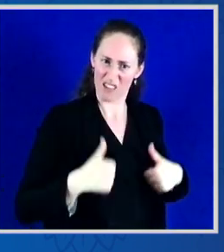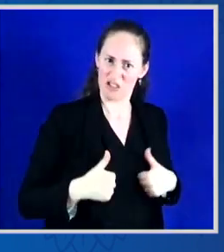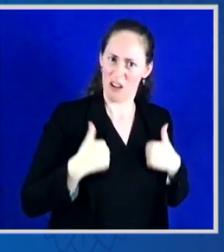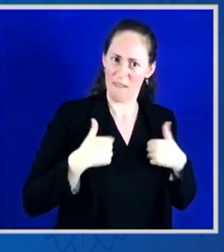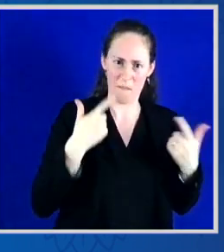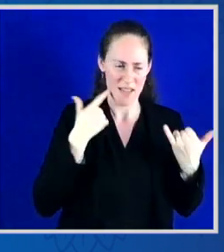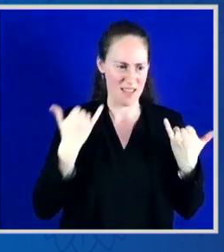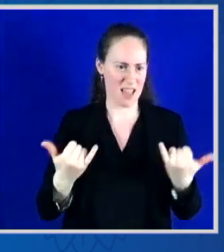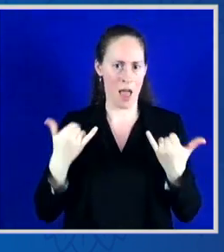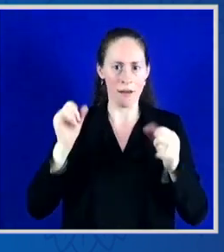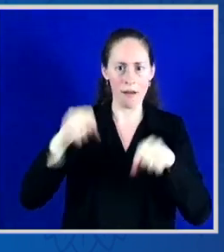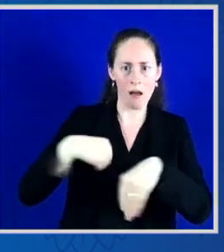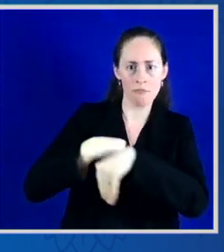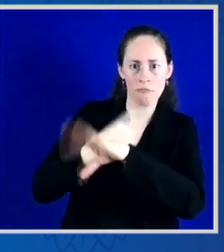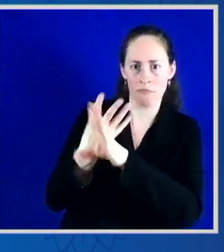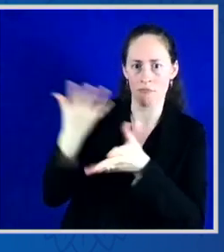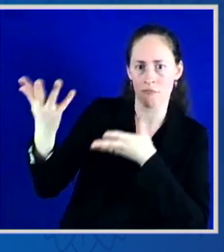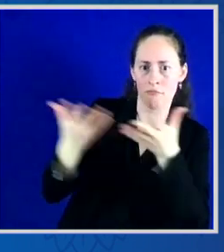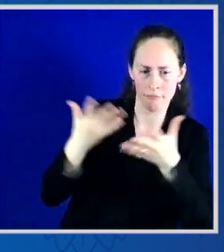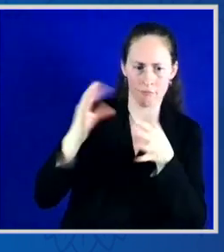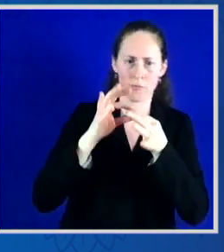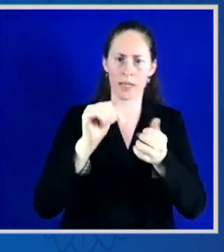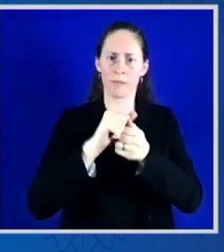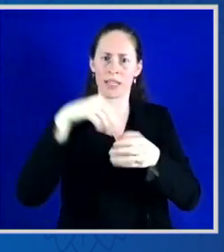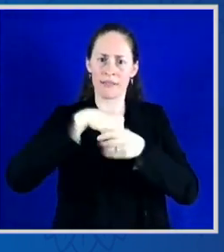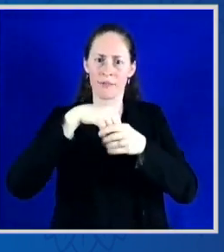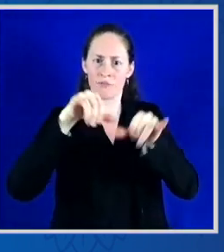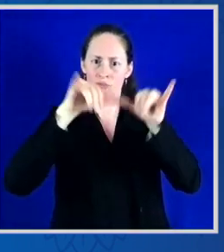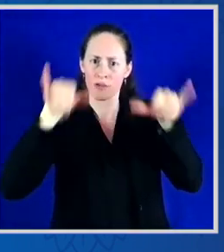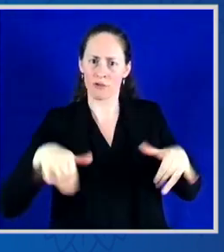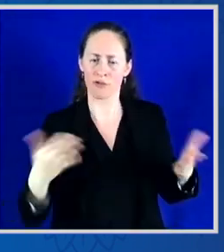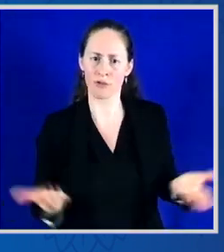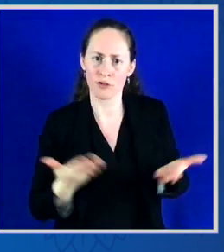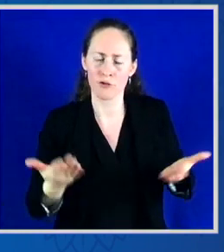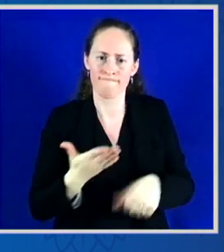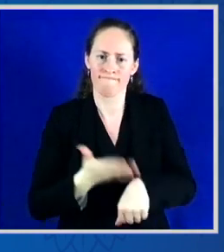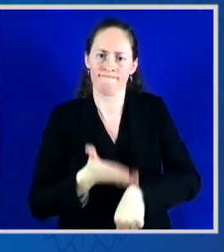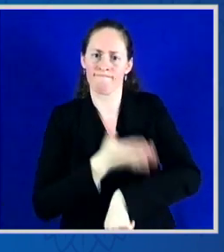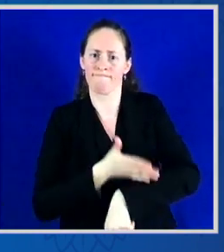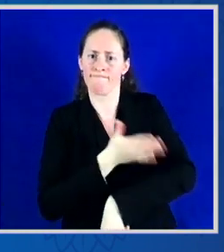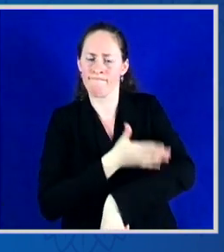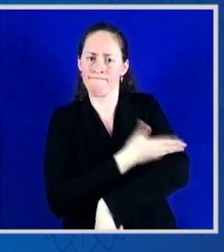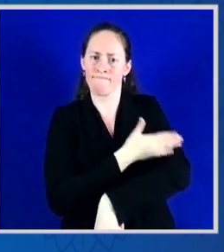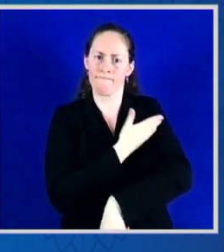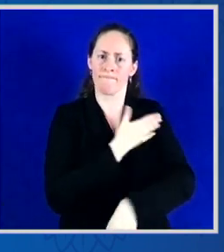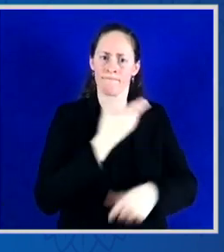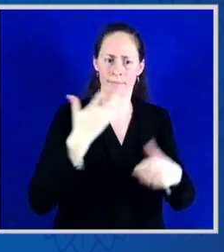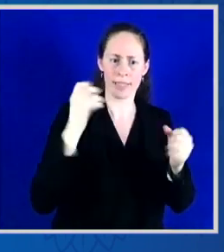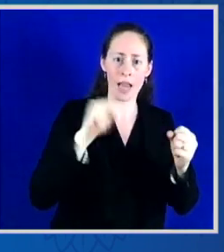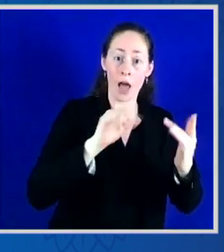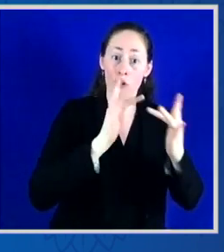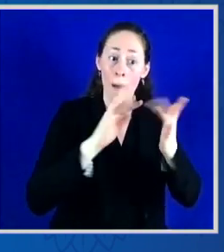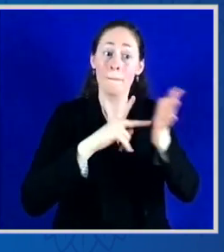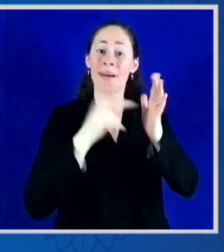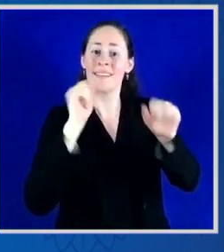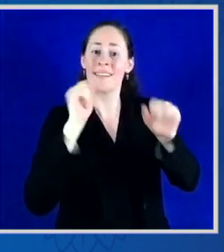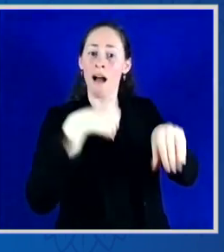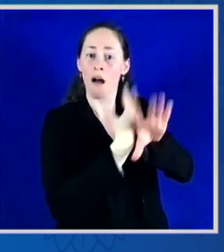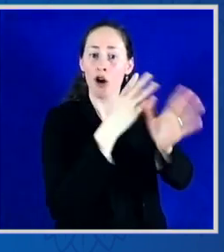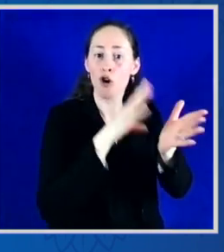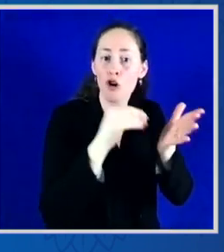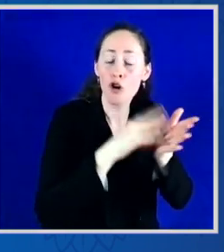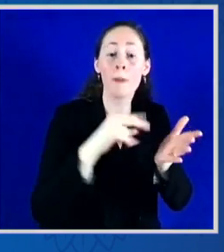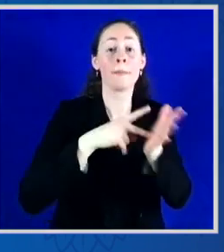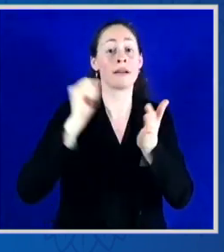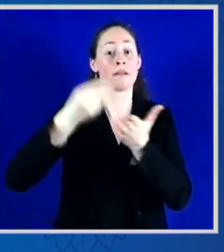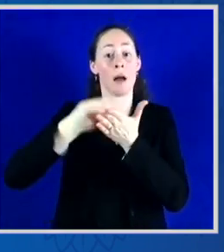that brings the ability for tribal members to learn, to live, to develop economically, and to become as